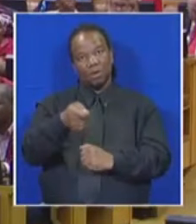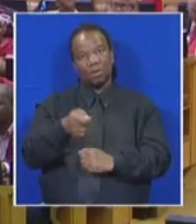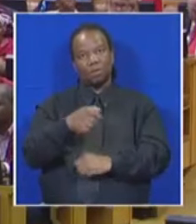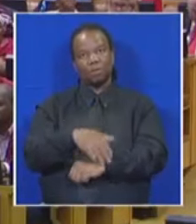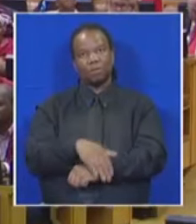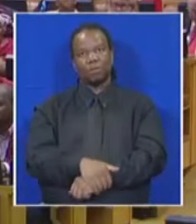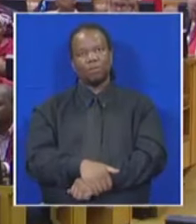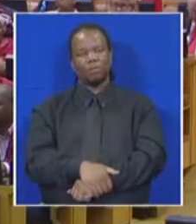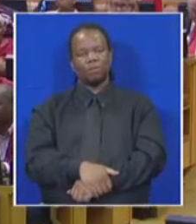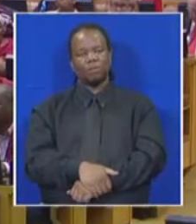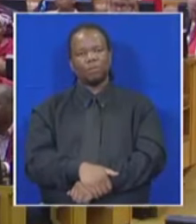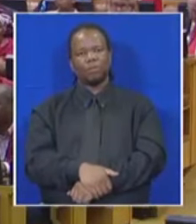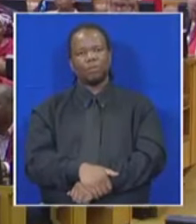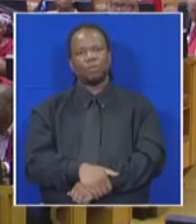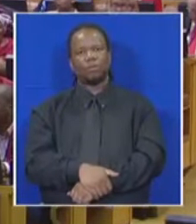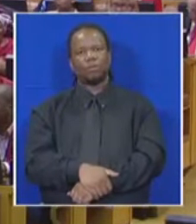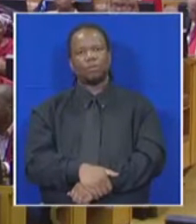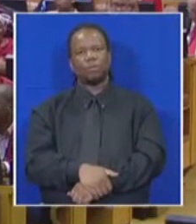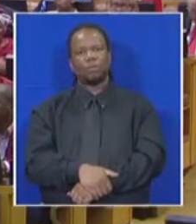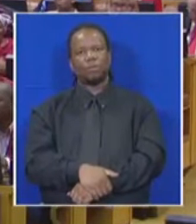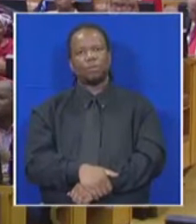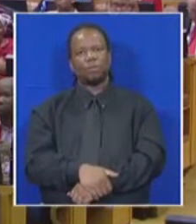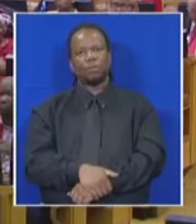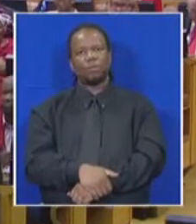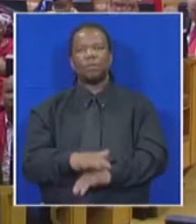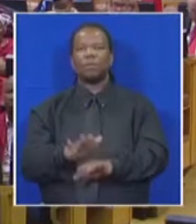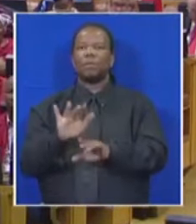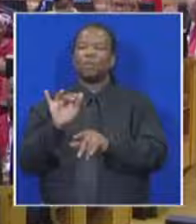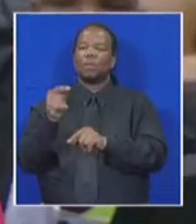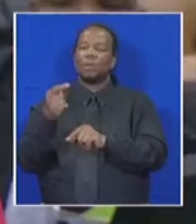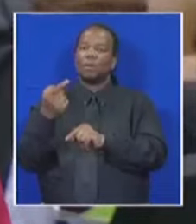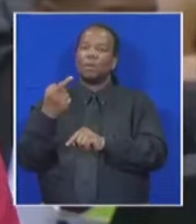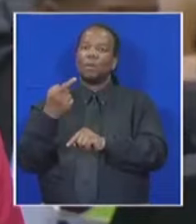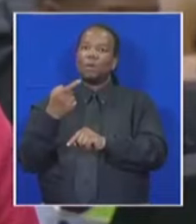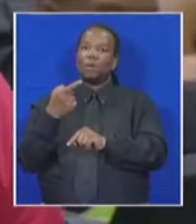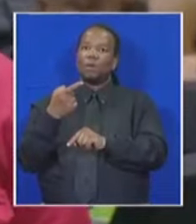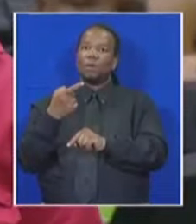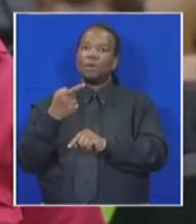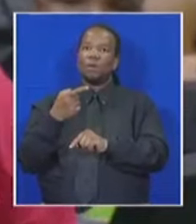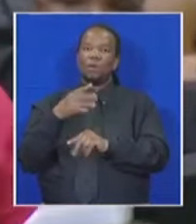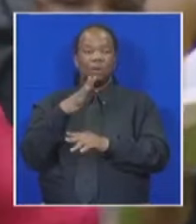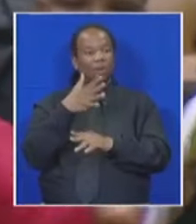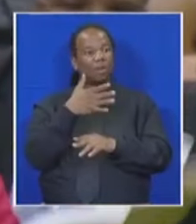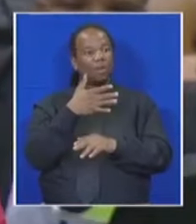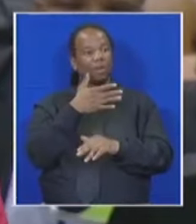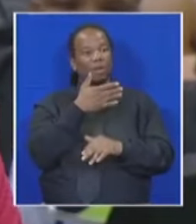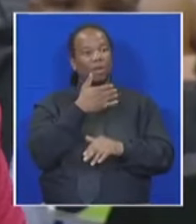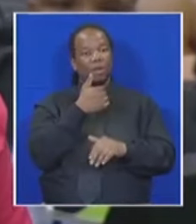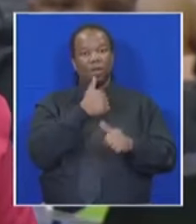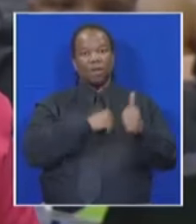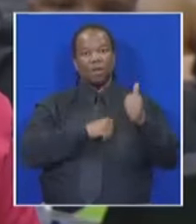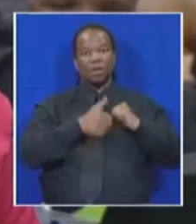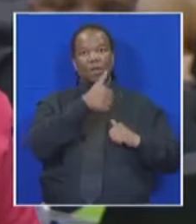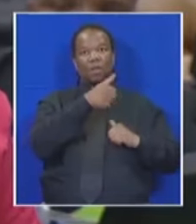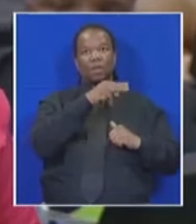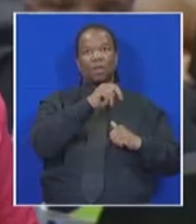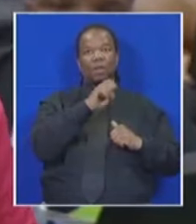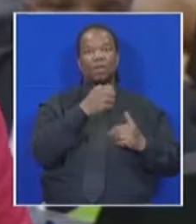let's go back to the point, the rule that was raised by the acting Chief Whip of the ANC, Ms. Naledi